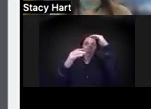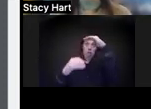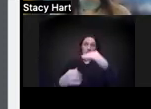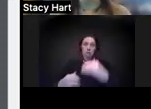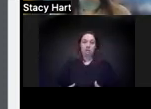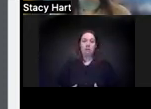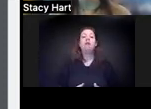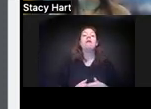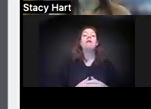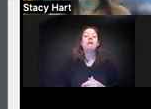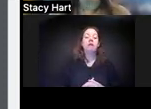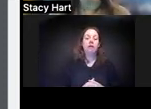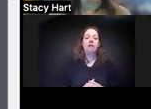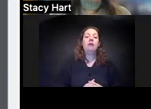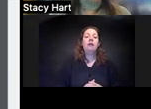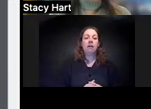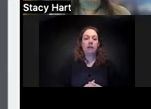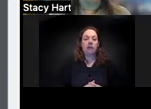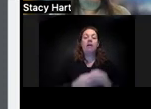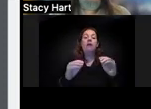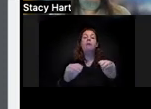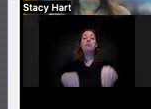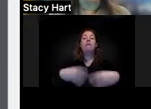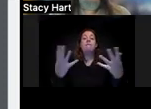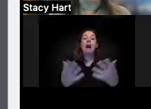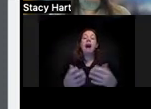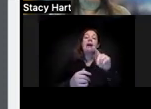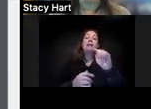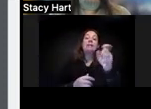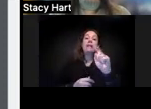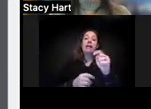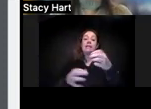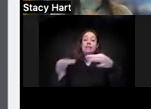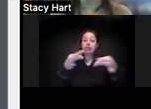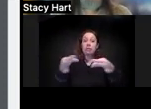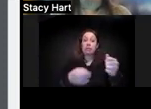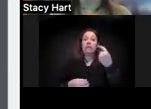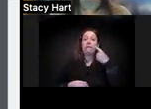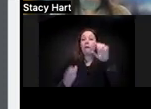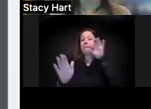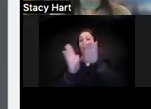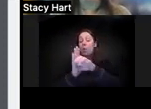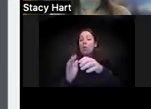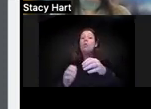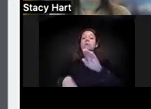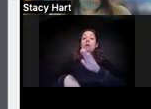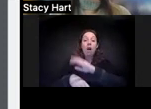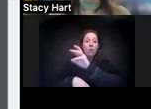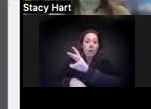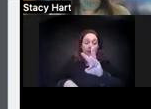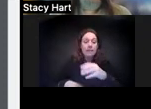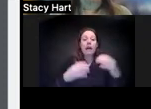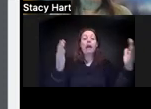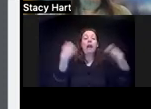enough to describe, design your website so that people can control the color of the font